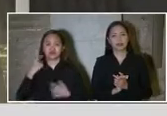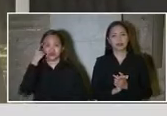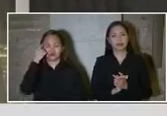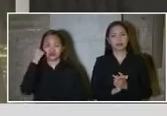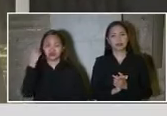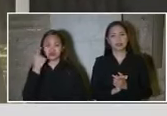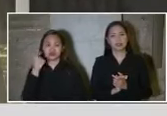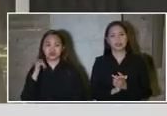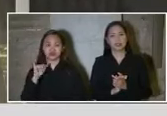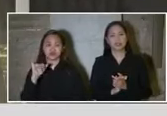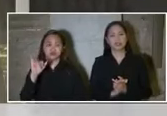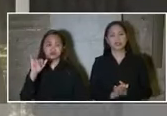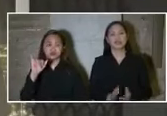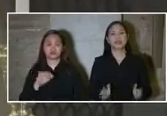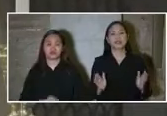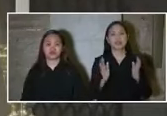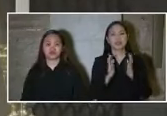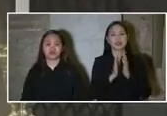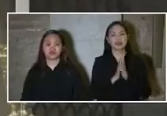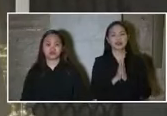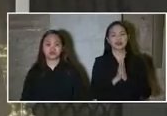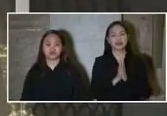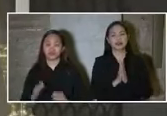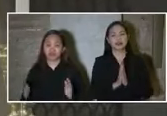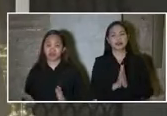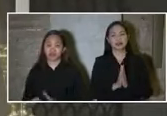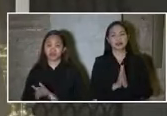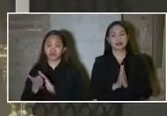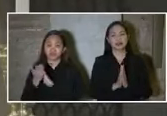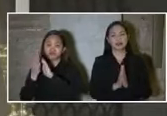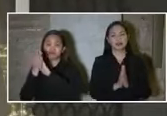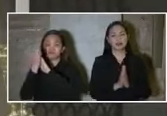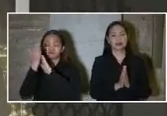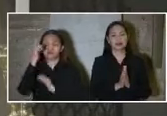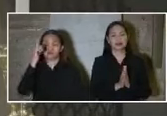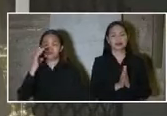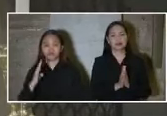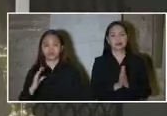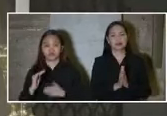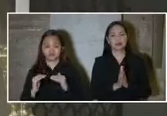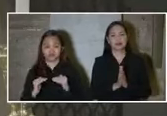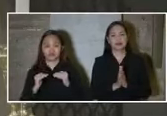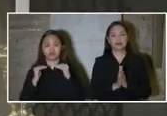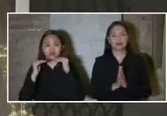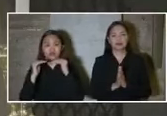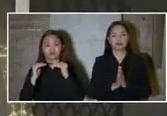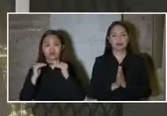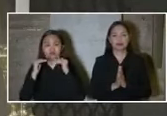everlasting life. Amen. Papuri sa Diyos sa